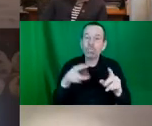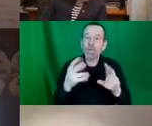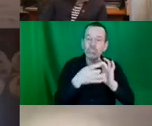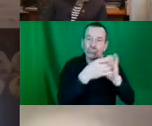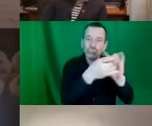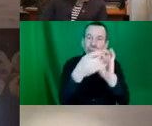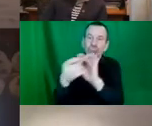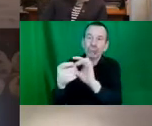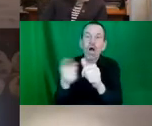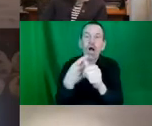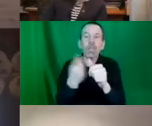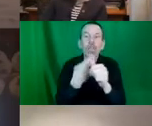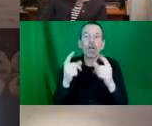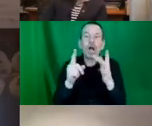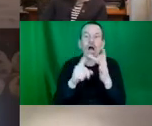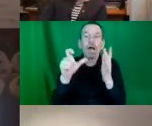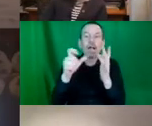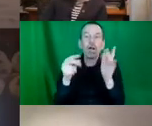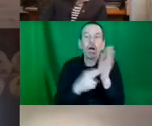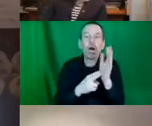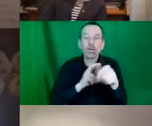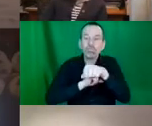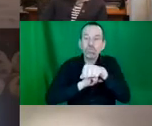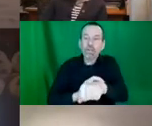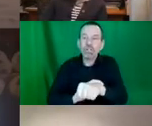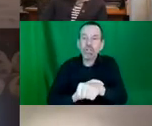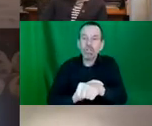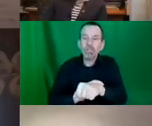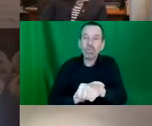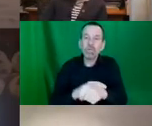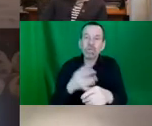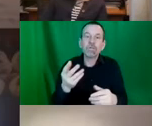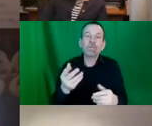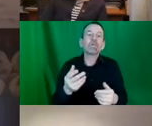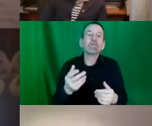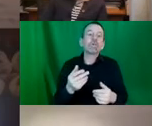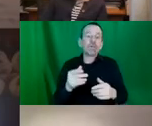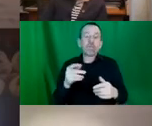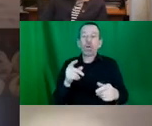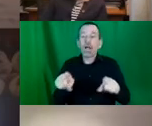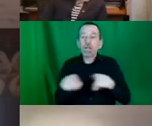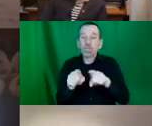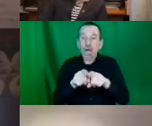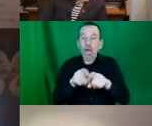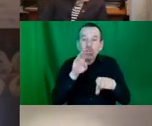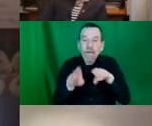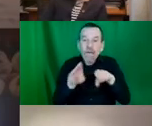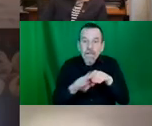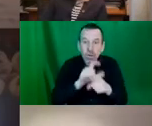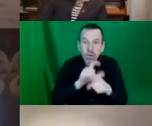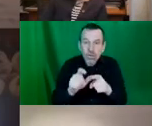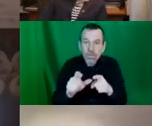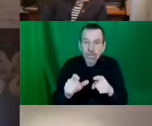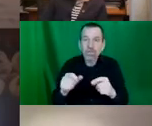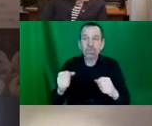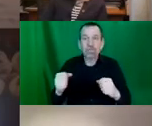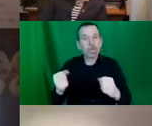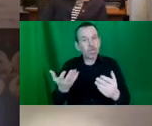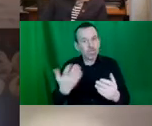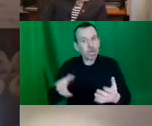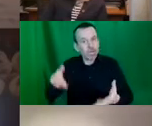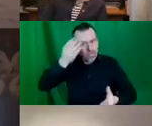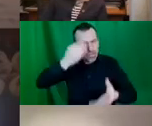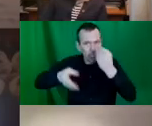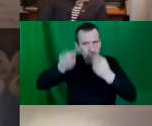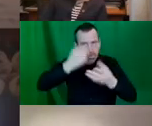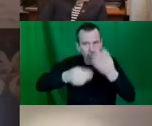attended the Icon Pathway Week in July. Through webinars to training courses, I began to build gaps in my knowledge. I also considered CPD